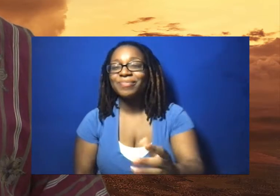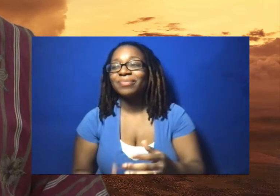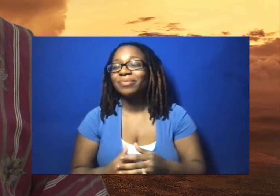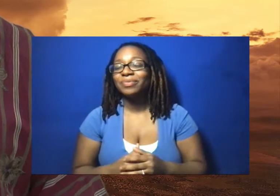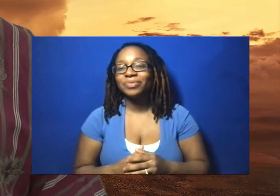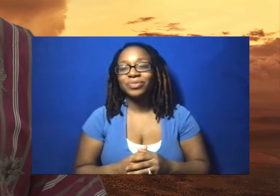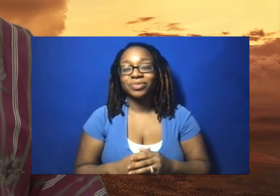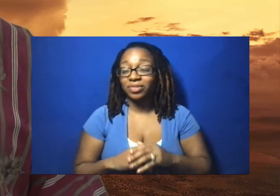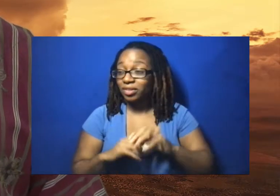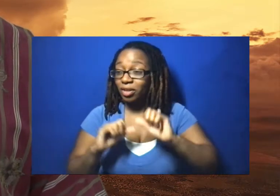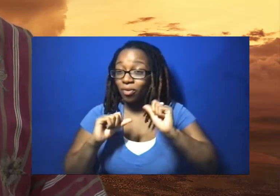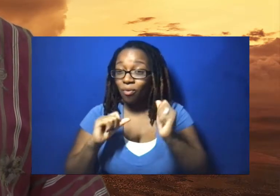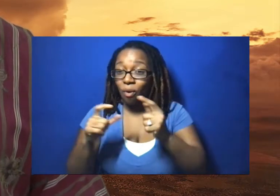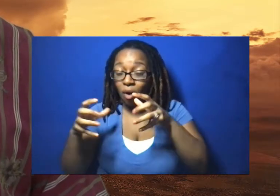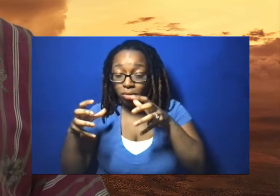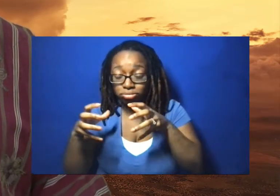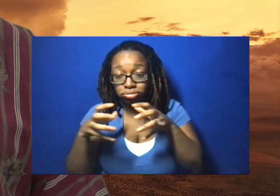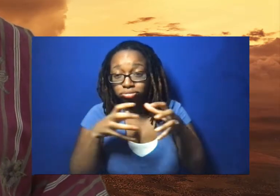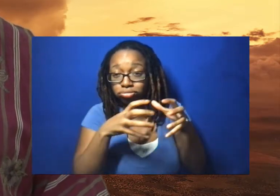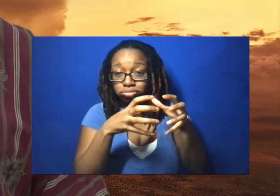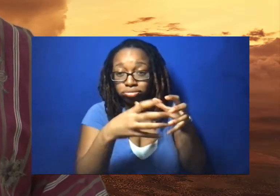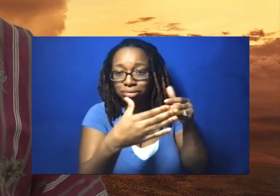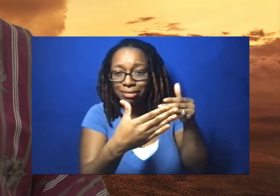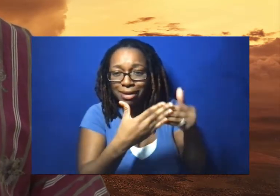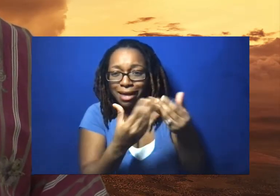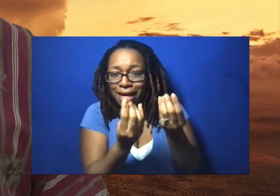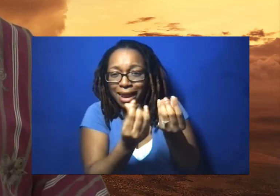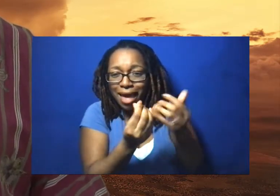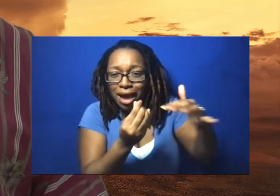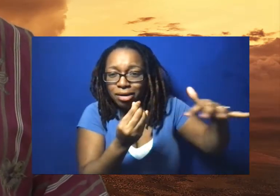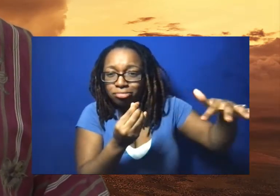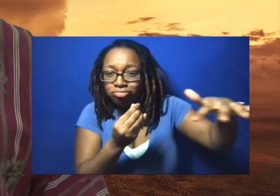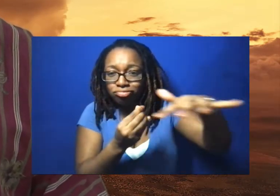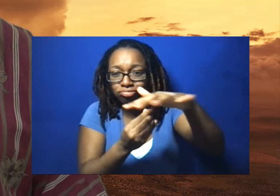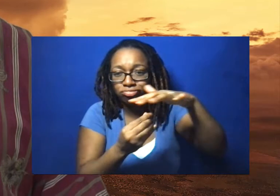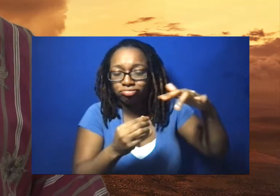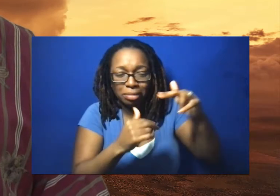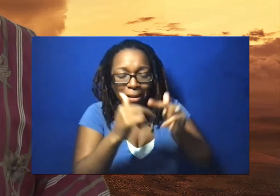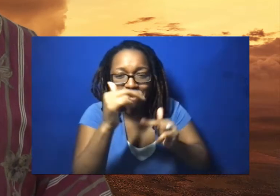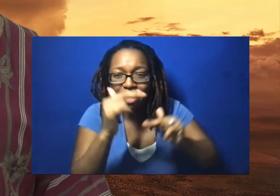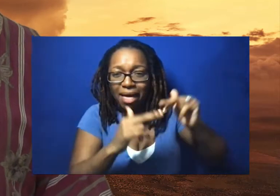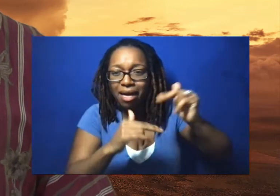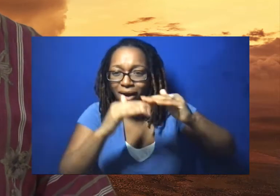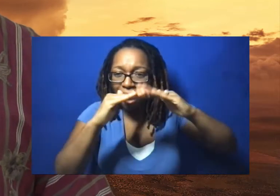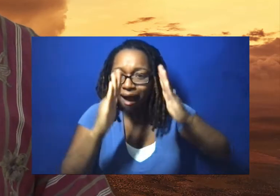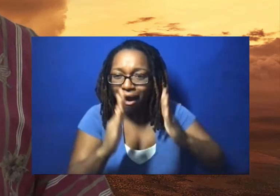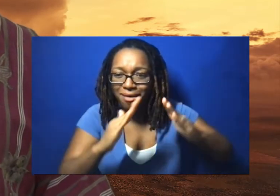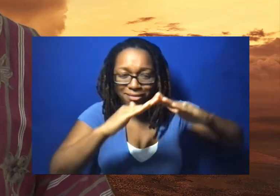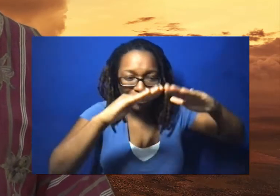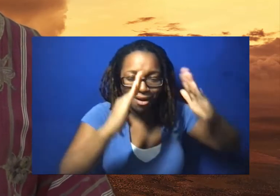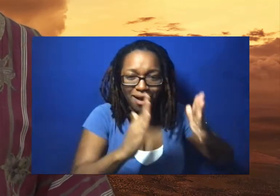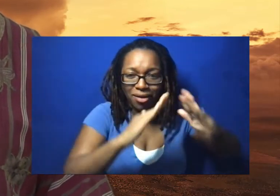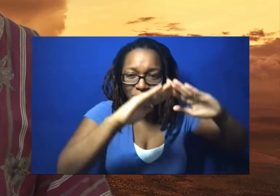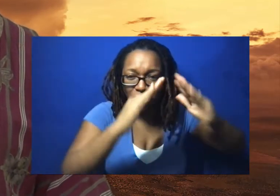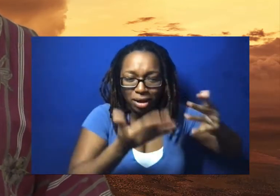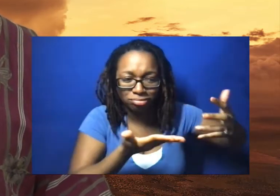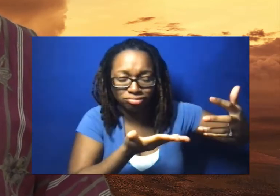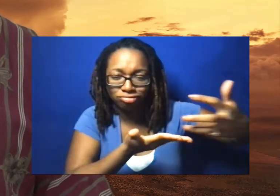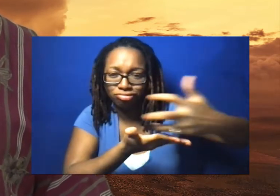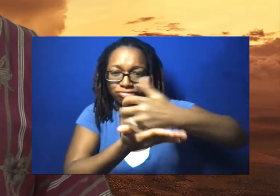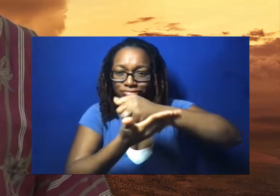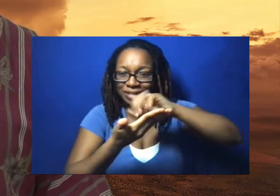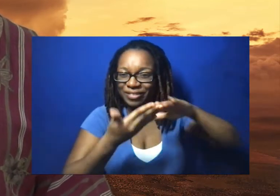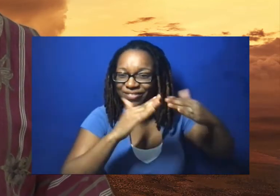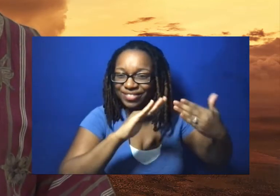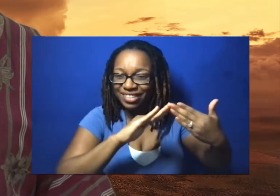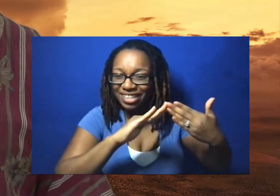went to the shore of the river and they built a village. There was much laughter in the